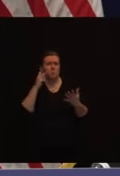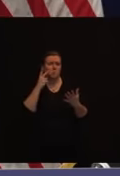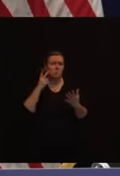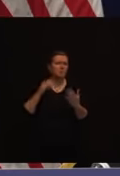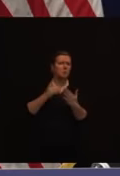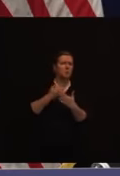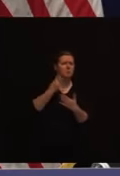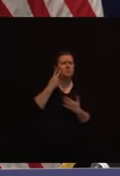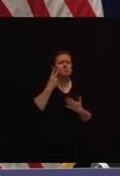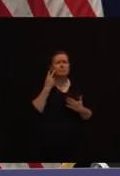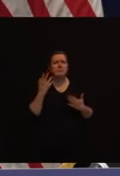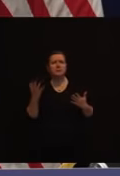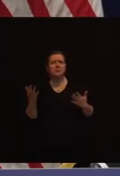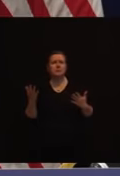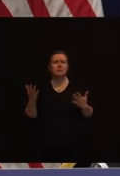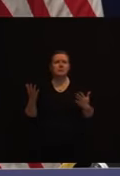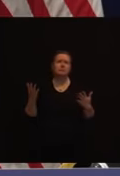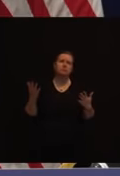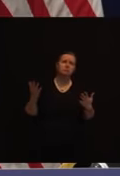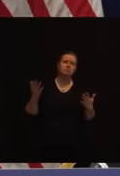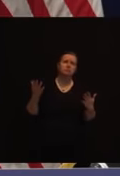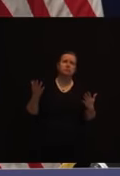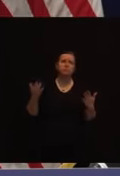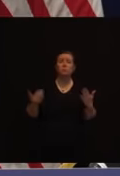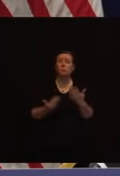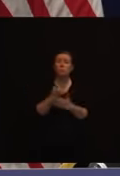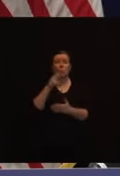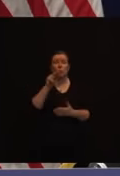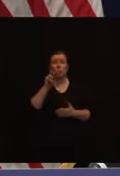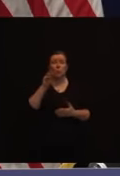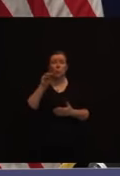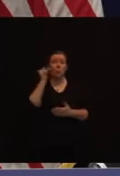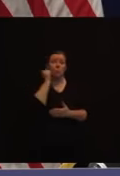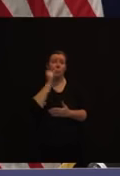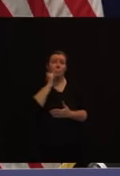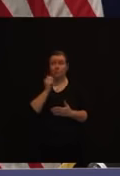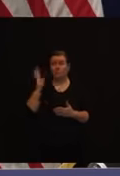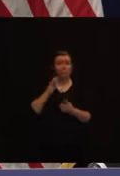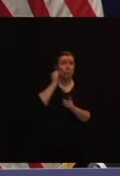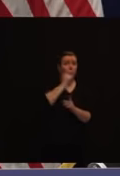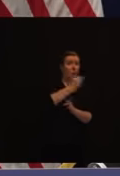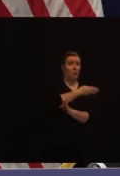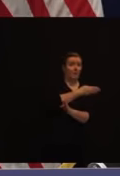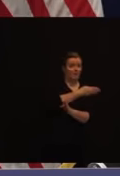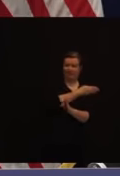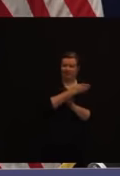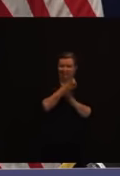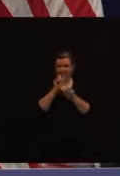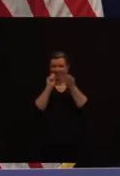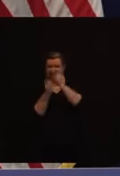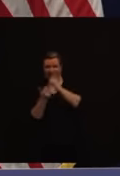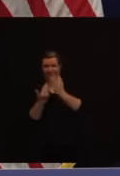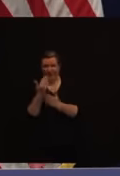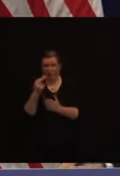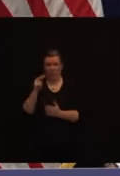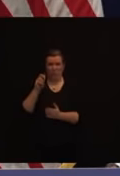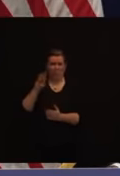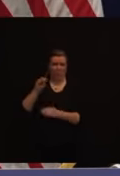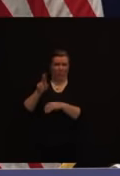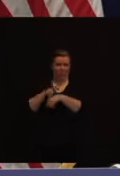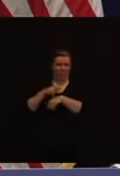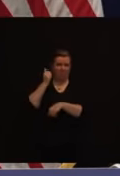a potential new normal might look like. And no one would rather bring that to you sooner than yours truly and the team